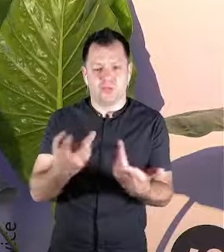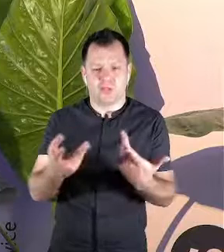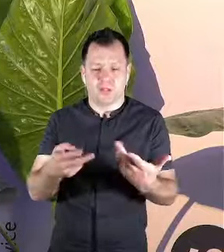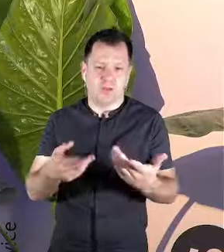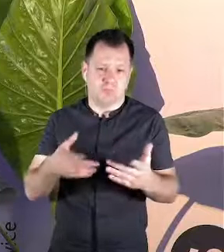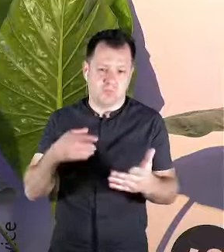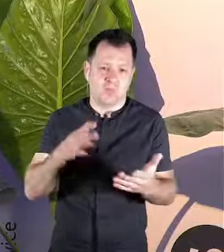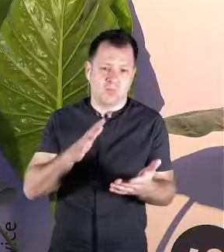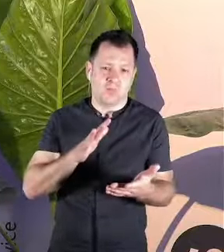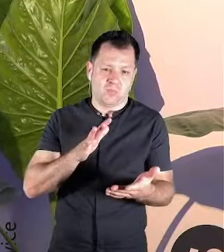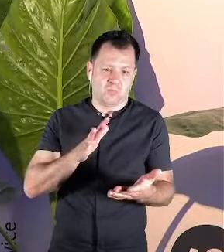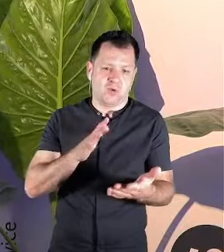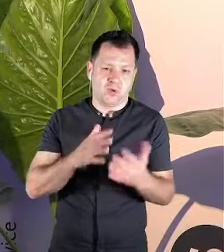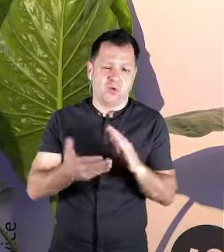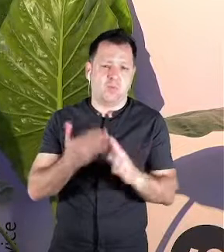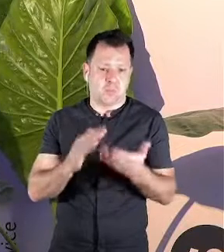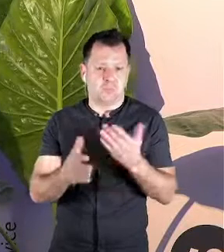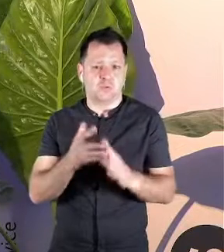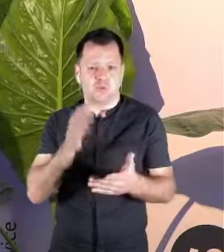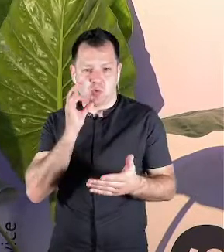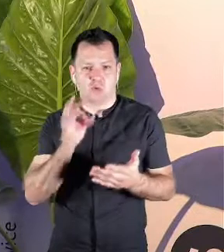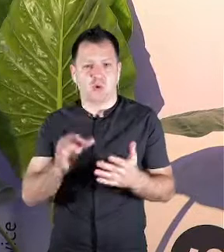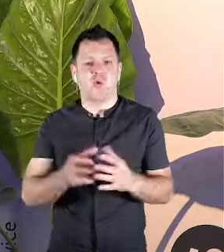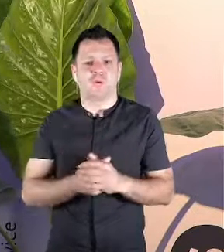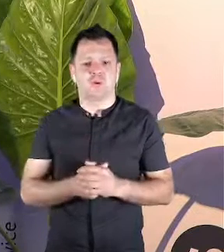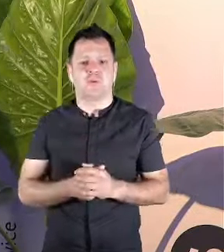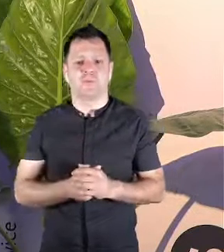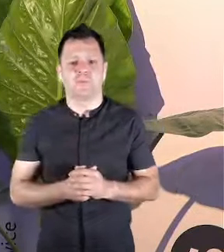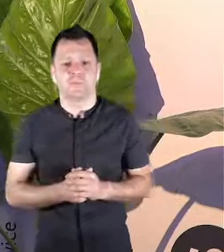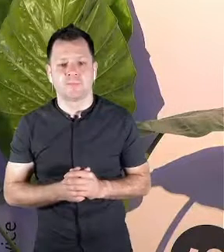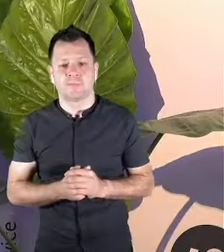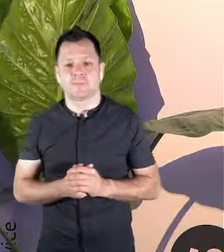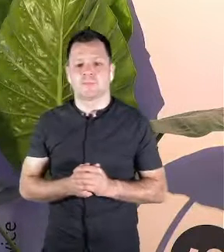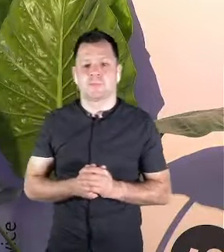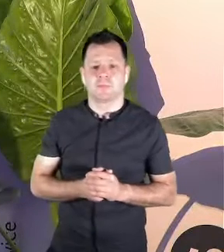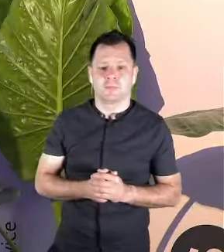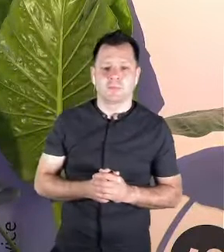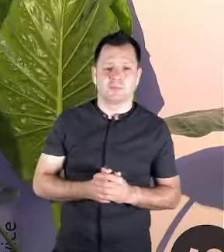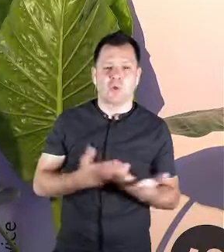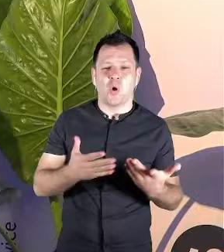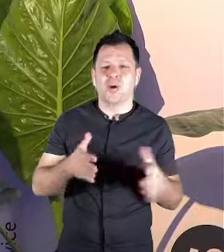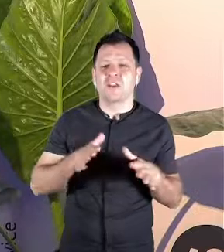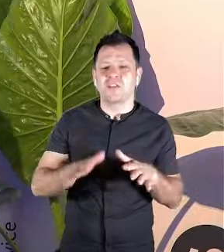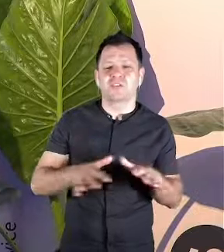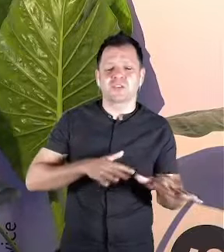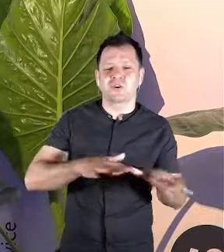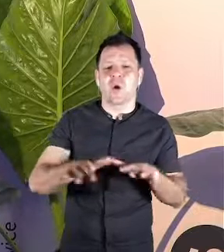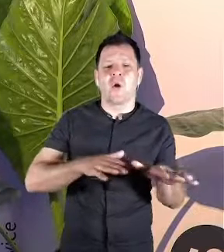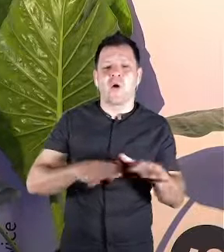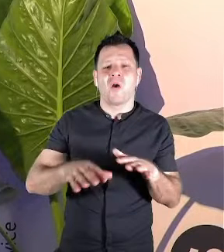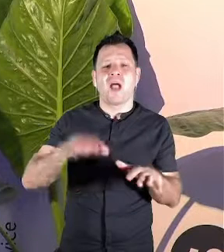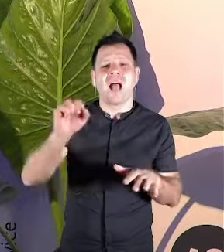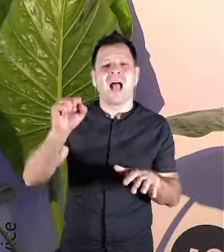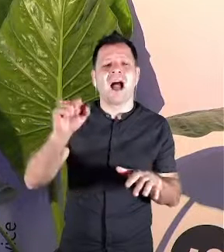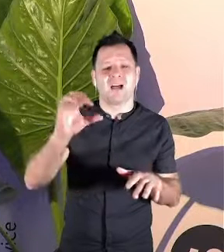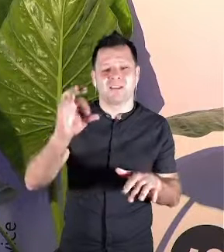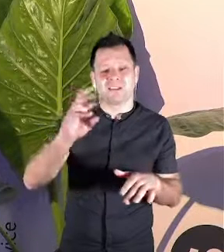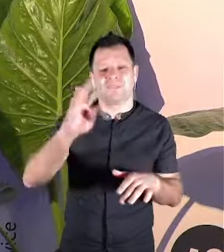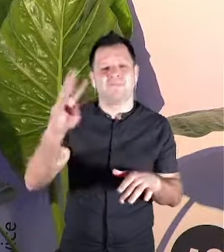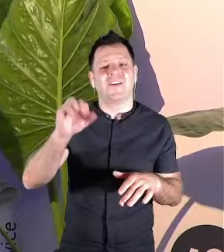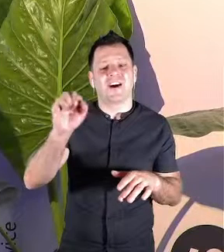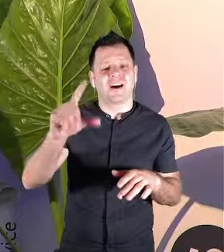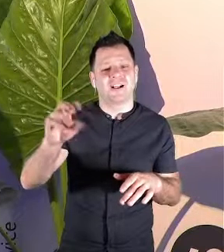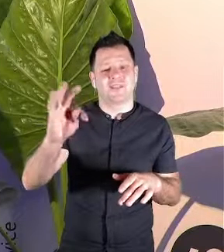is a huge problem in Poland. We have a very, very famous book called Betonoza, which was about the concrete in the